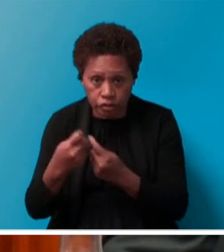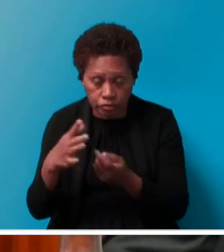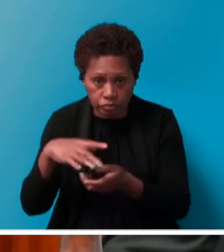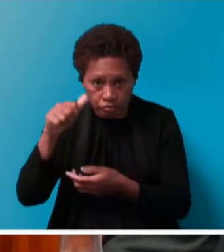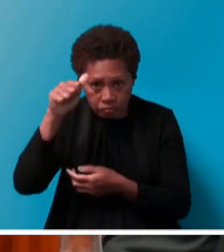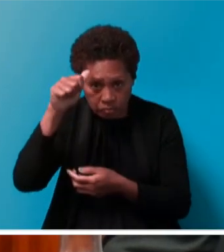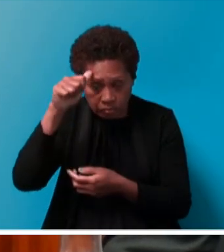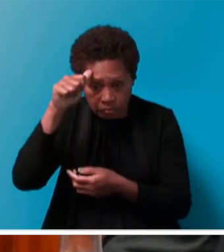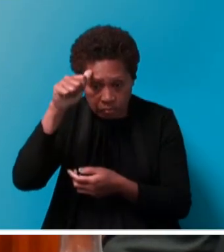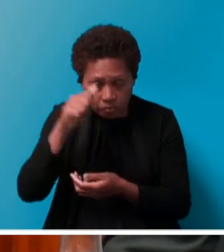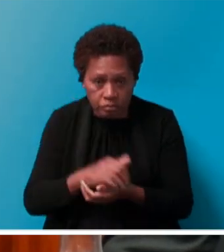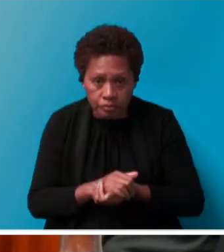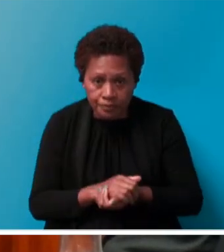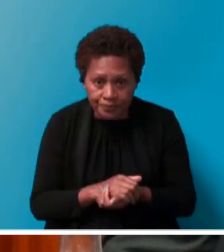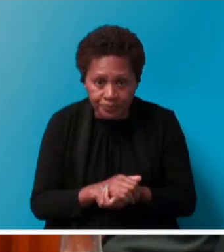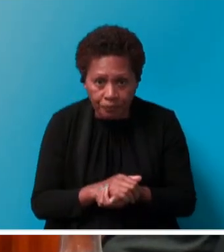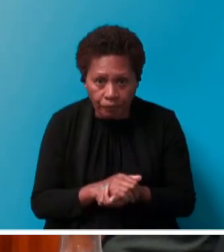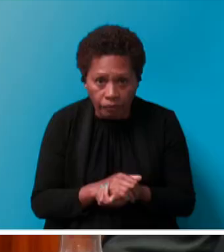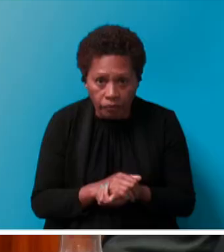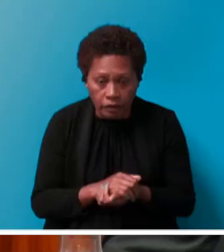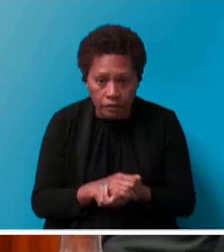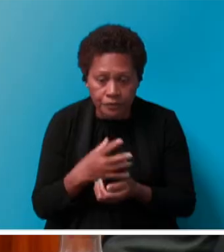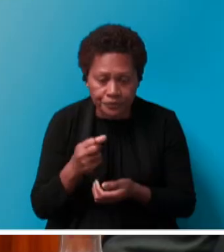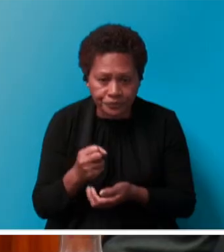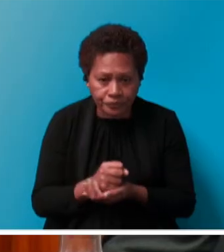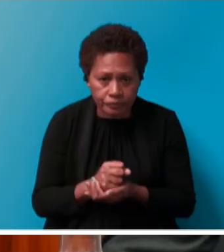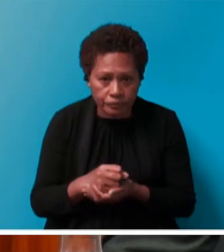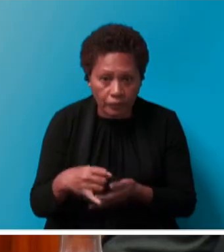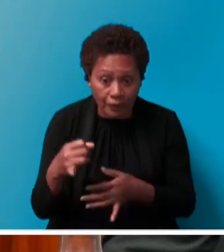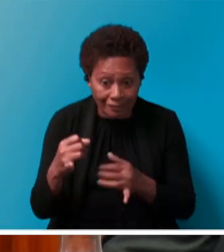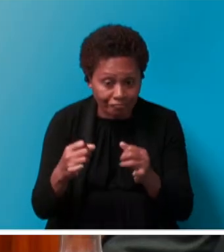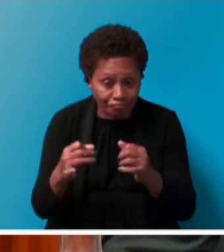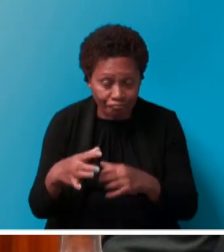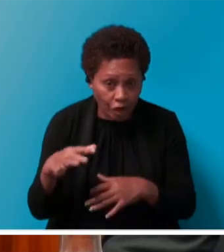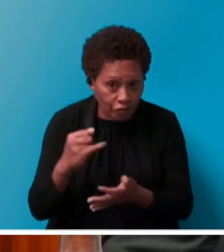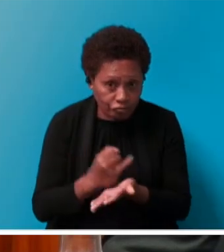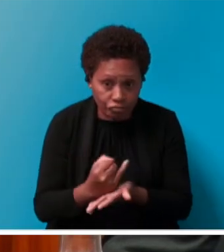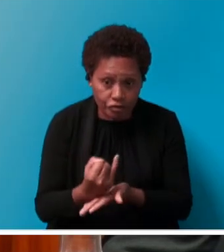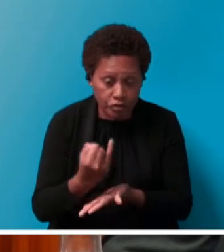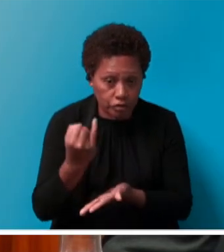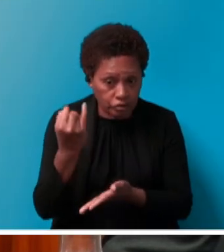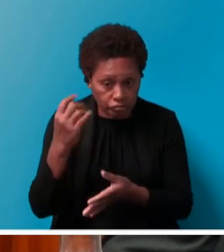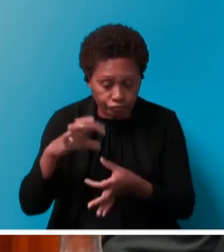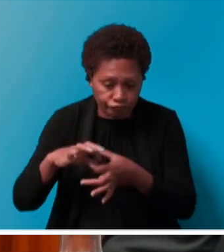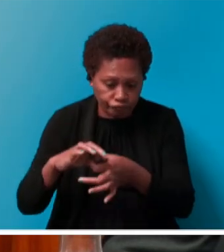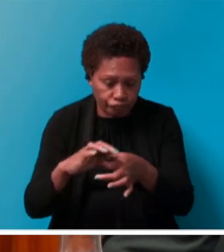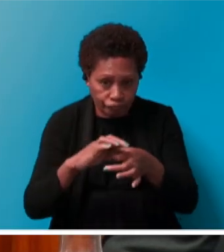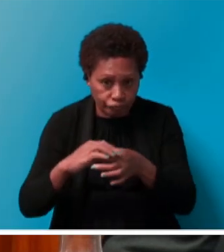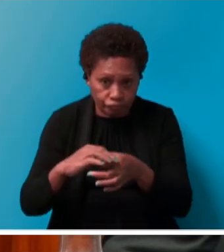I invite academic institutions to continue to work in collaboration with the Itoke Affairs in this